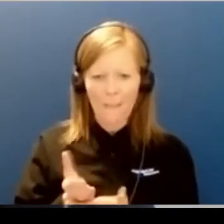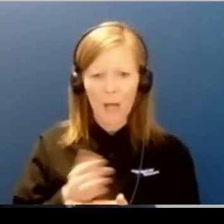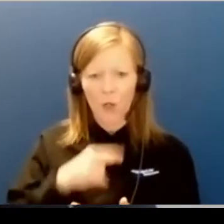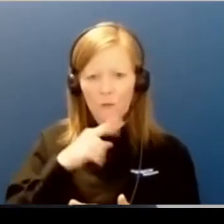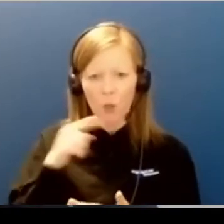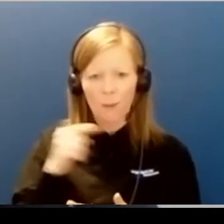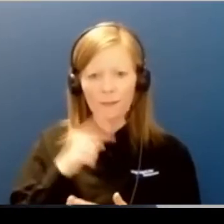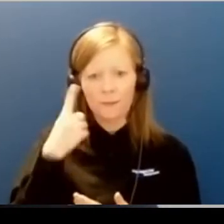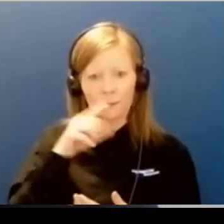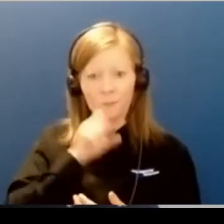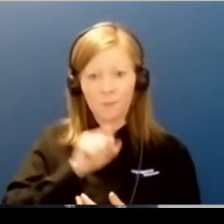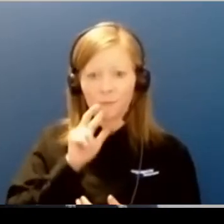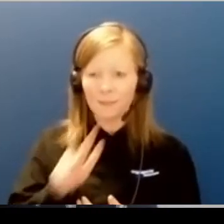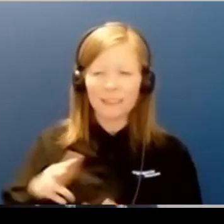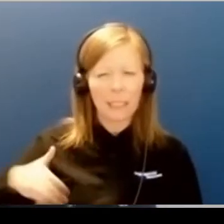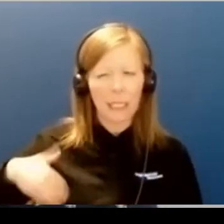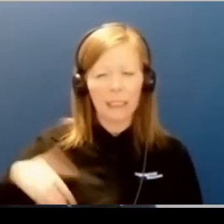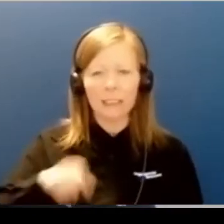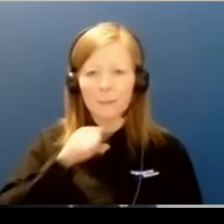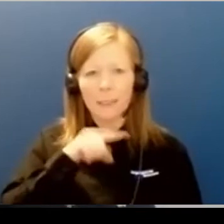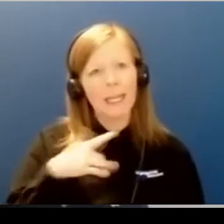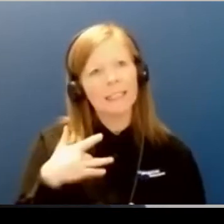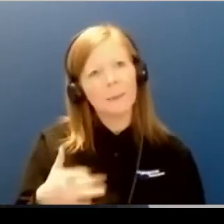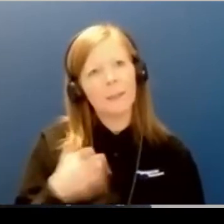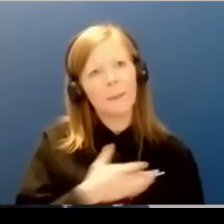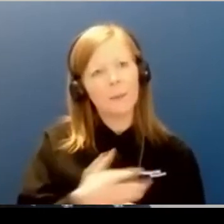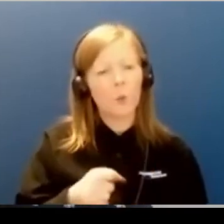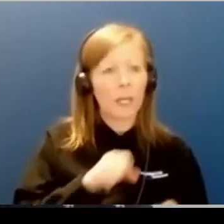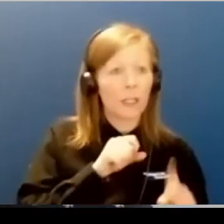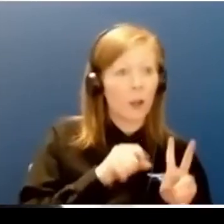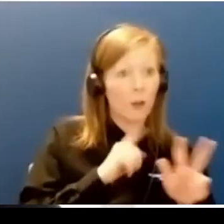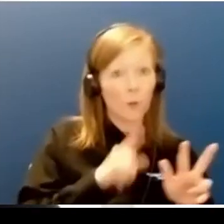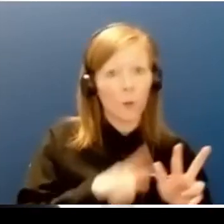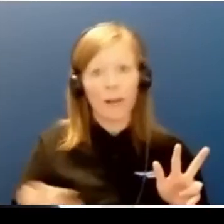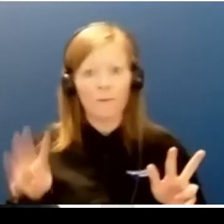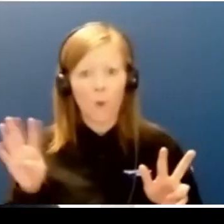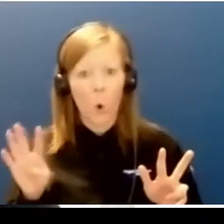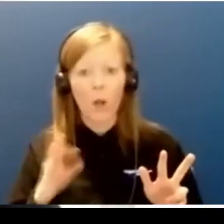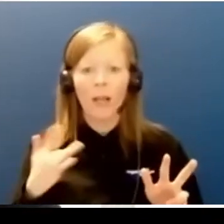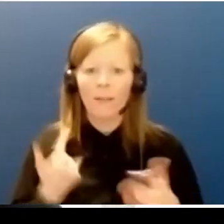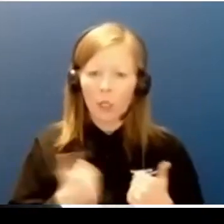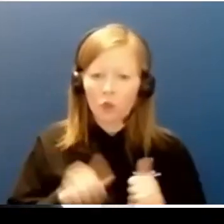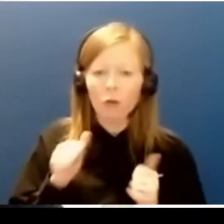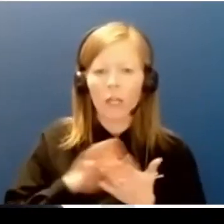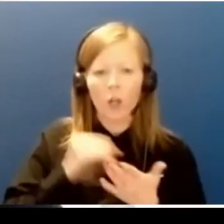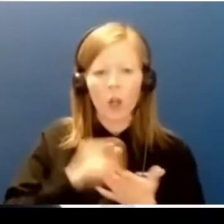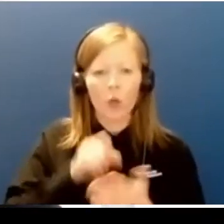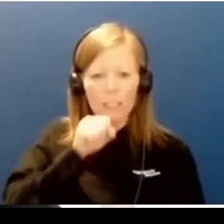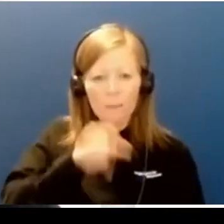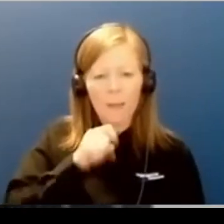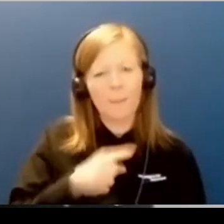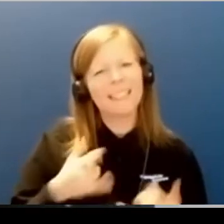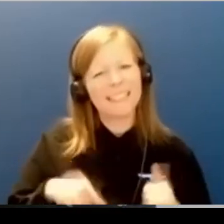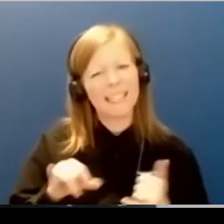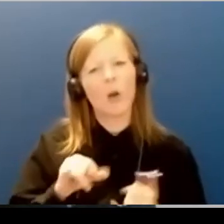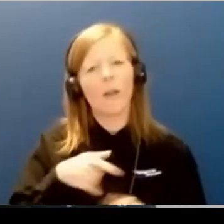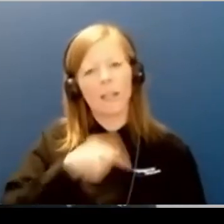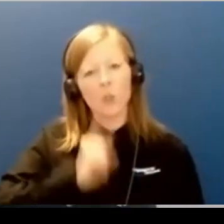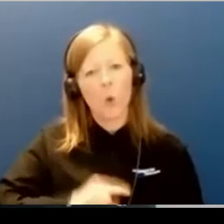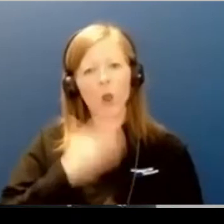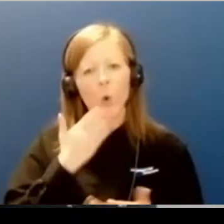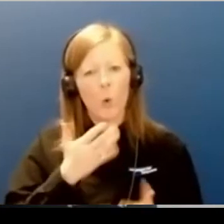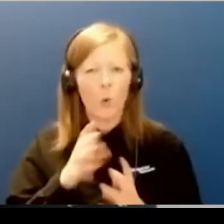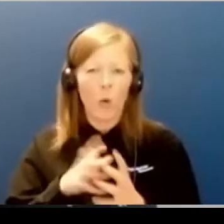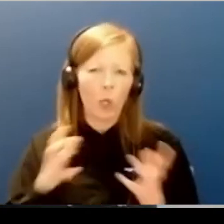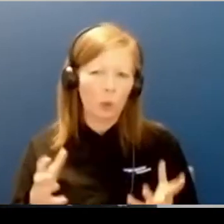not spitting yet. Typically between 3 and 4, kids are starting to learn to spit and they try really hard, but they swallow a good amount.